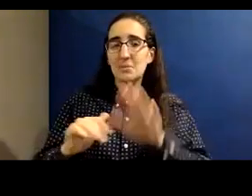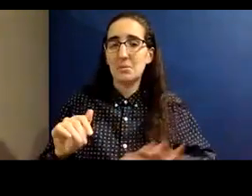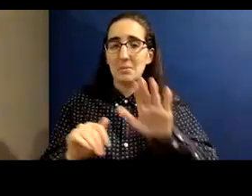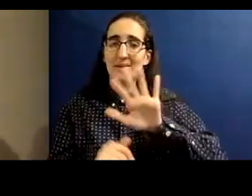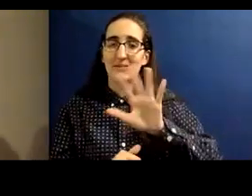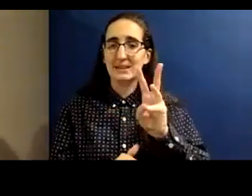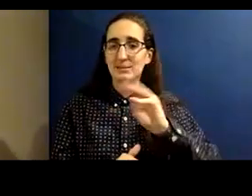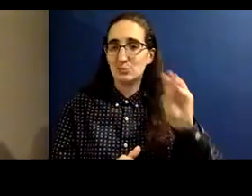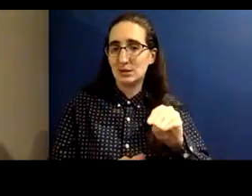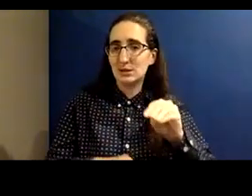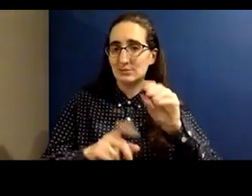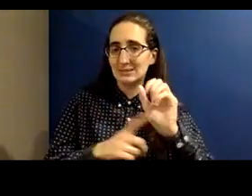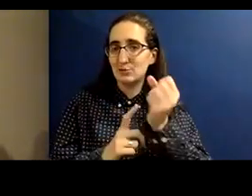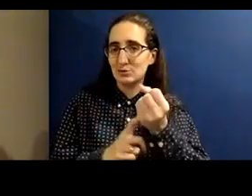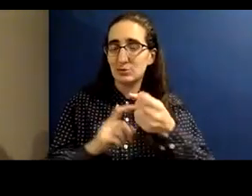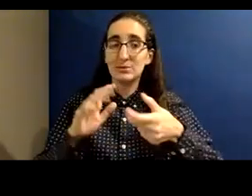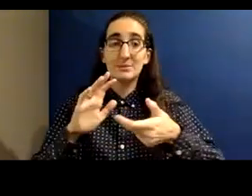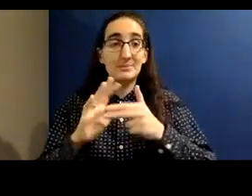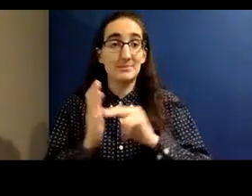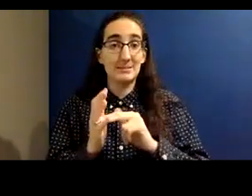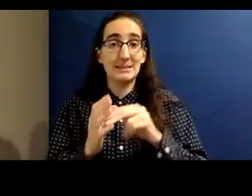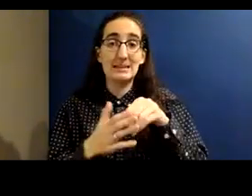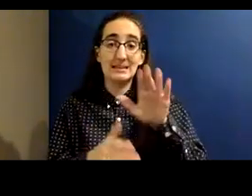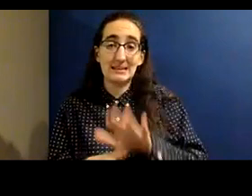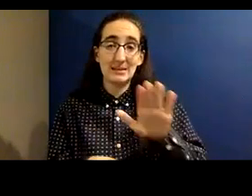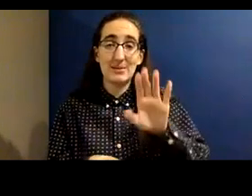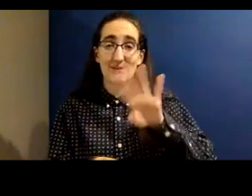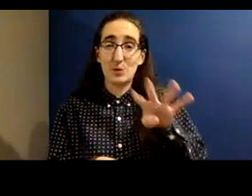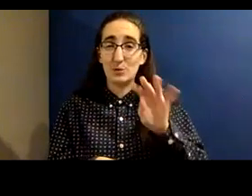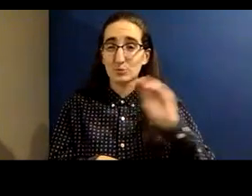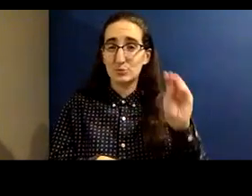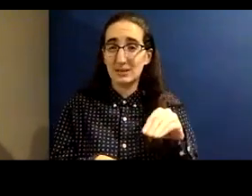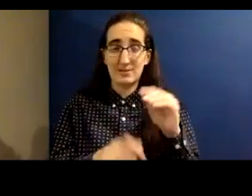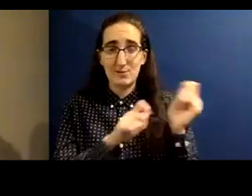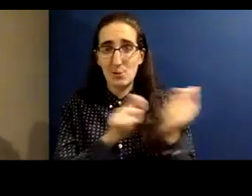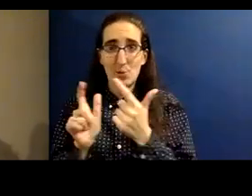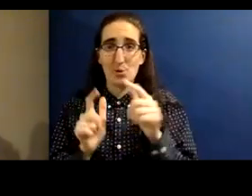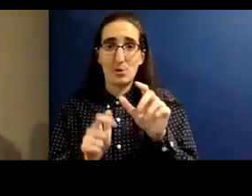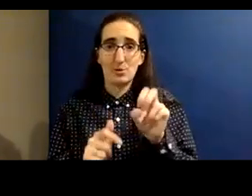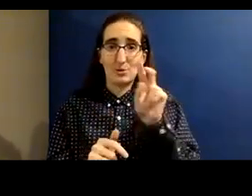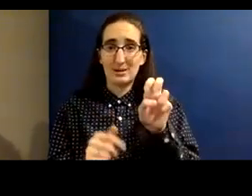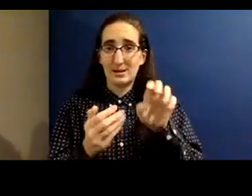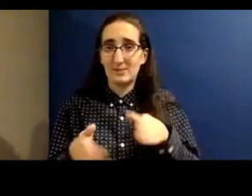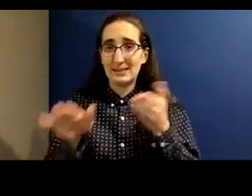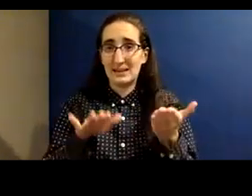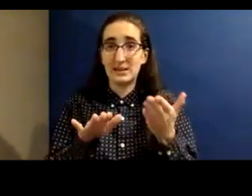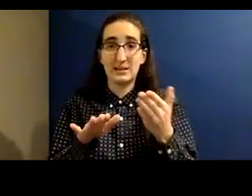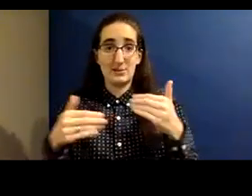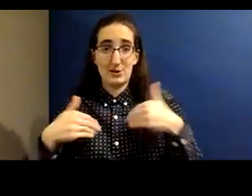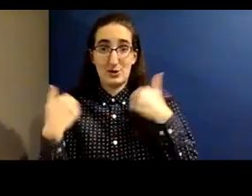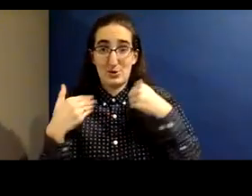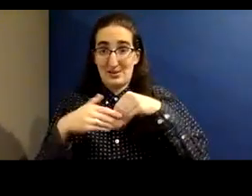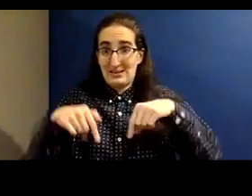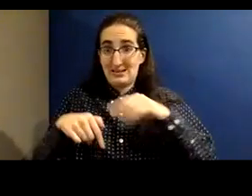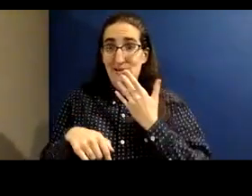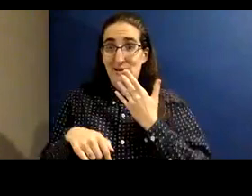time, which means that in about 44% of all suicide fatalities for youth in Colorado,